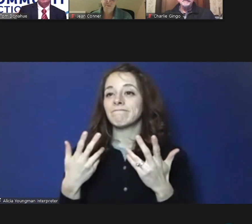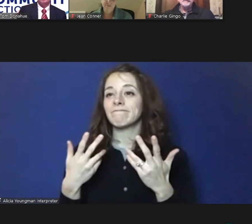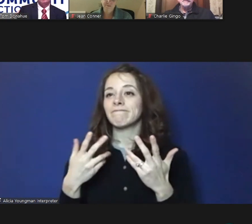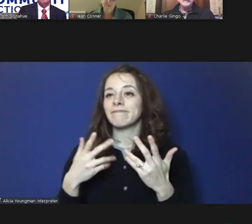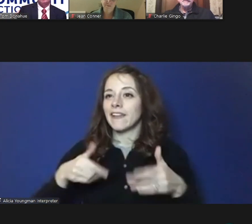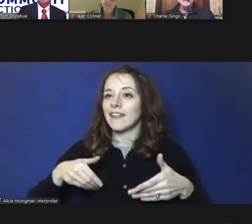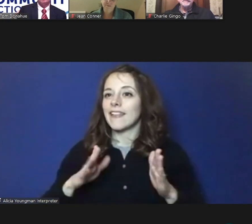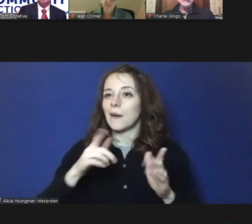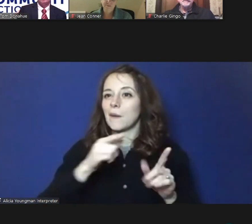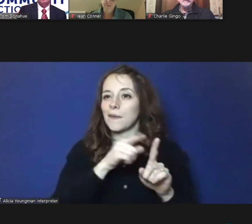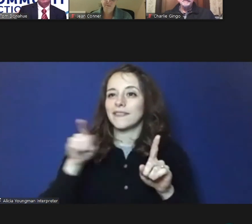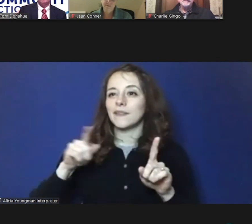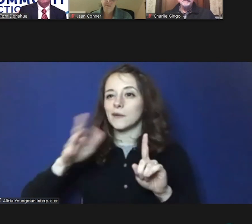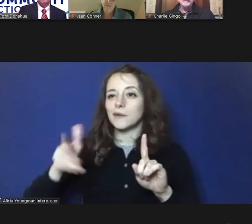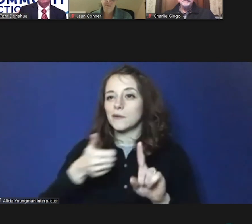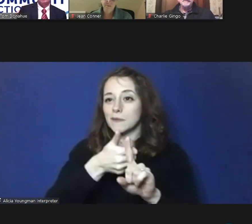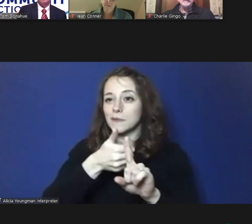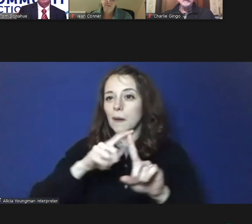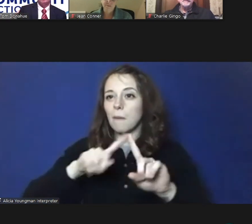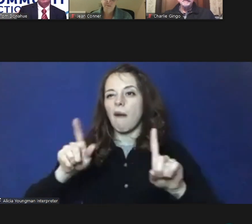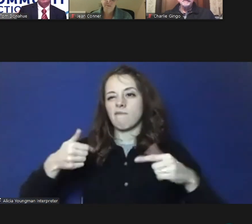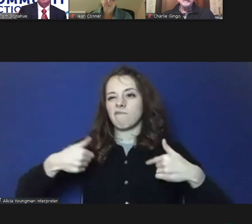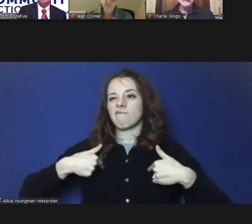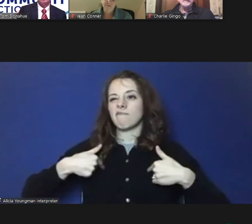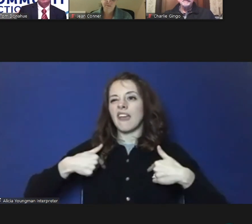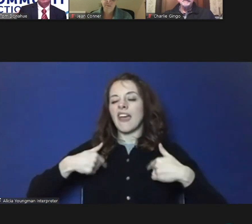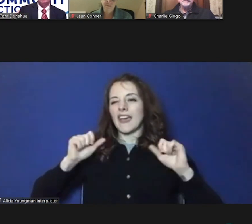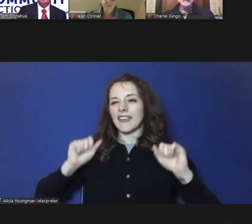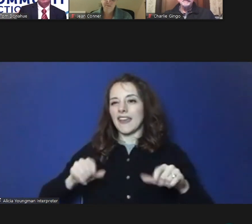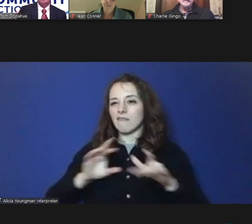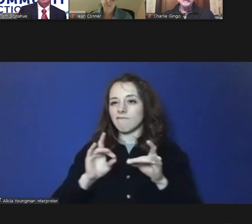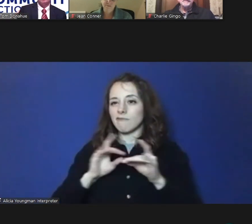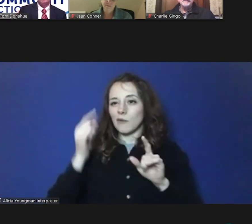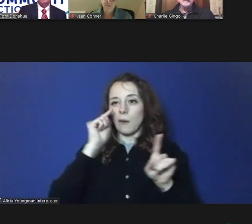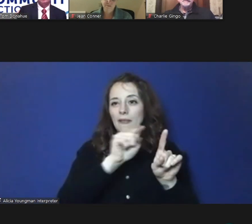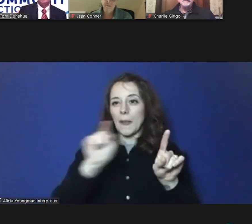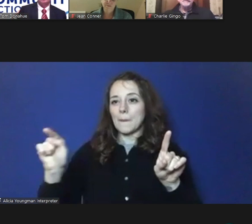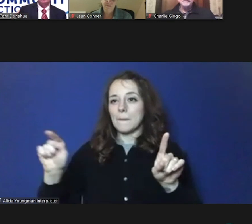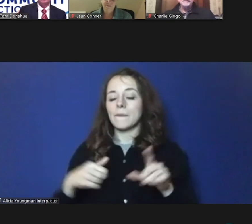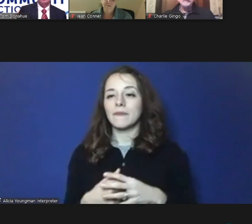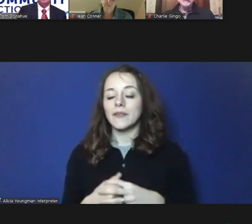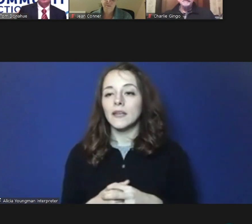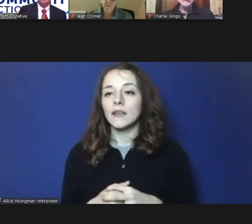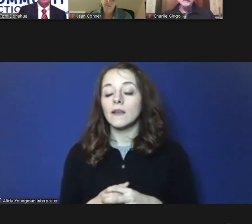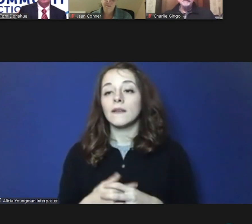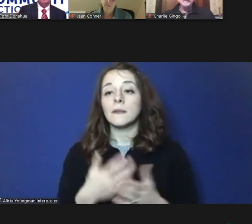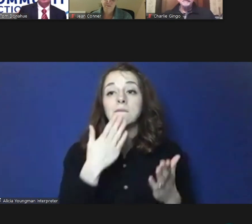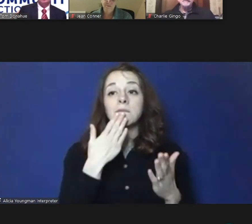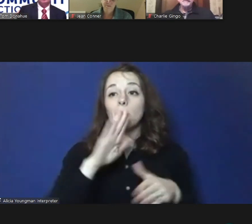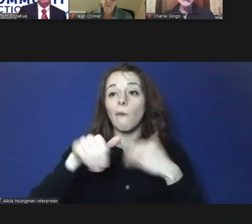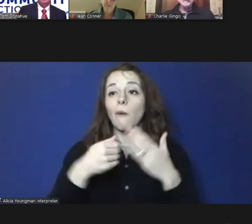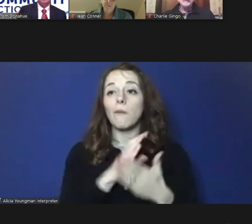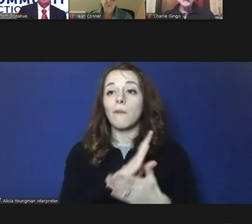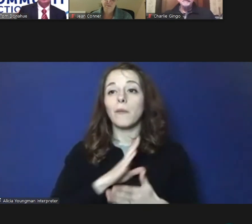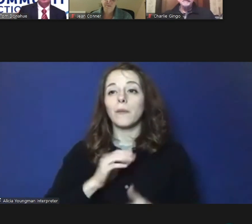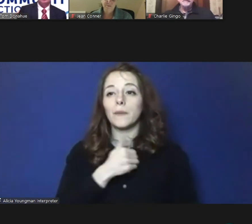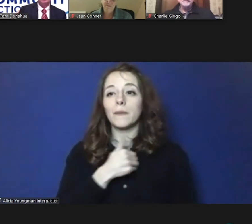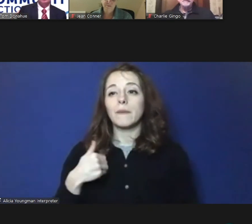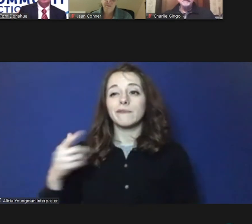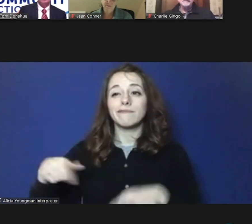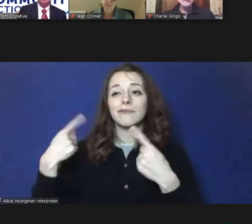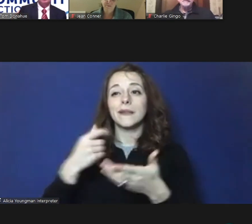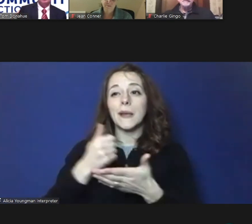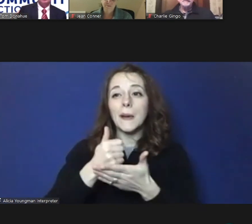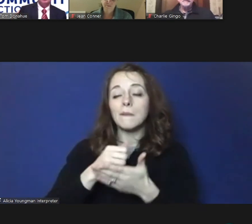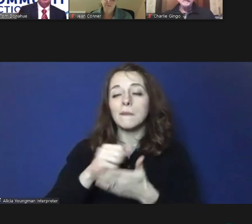themselves, but without changing the screen. But I would like to thank all of the board members that have helped us: